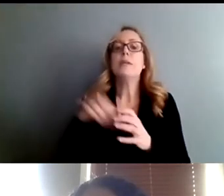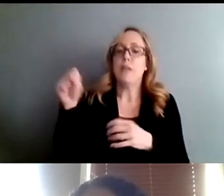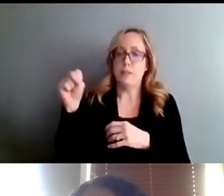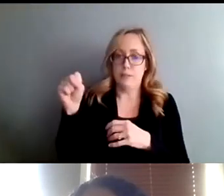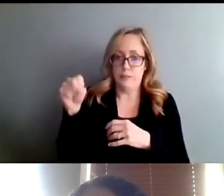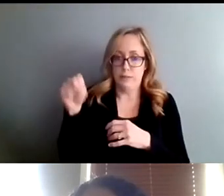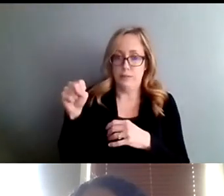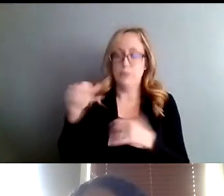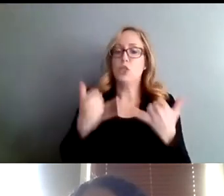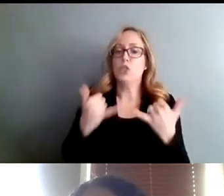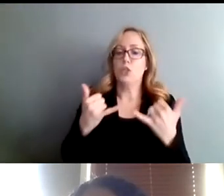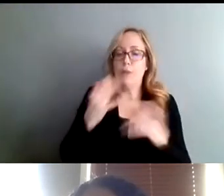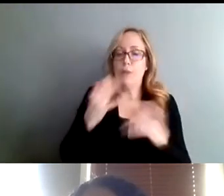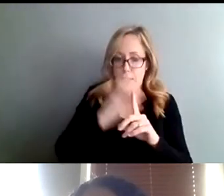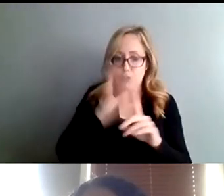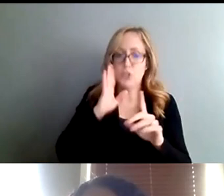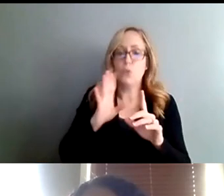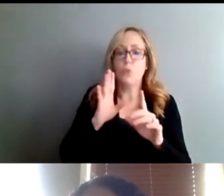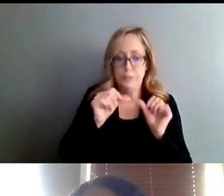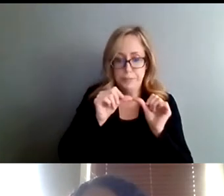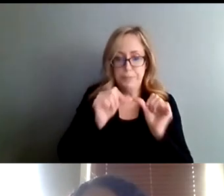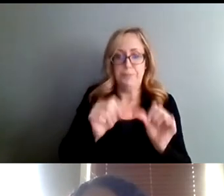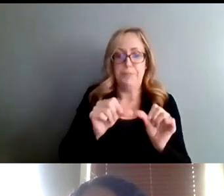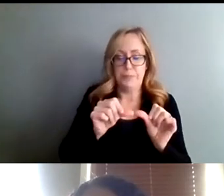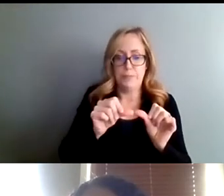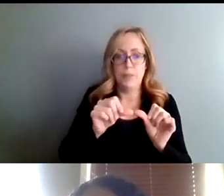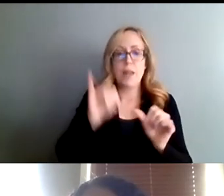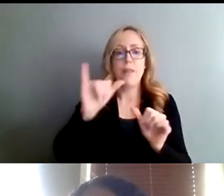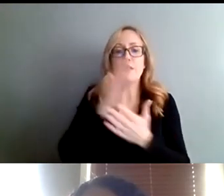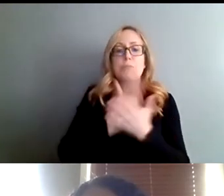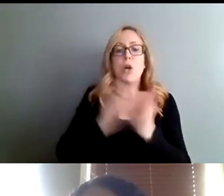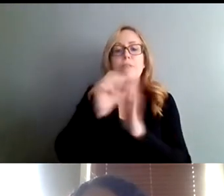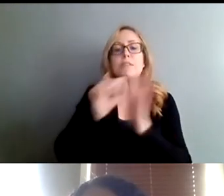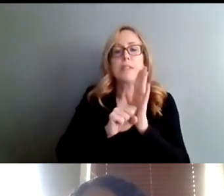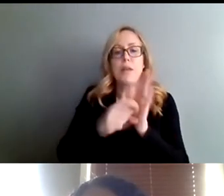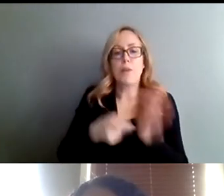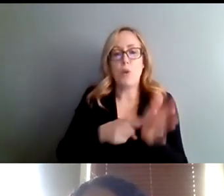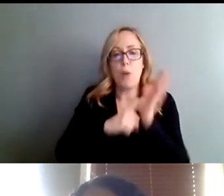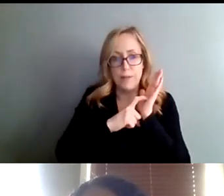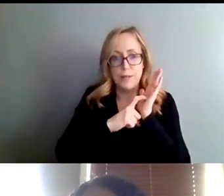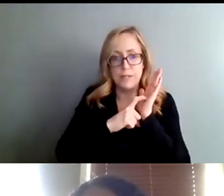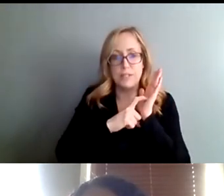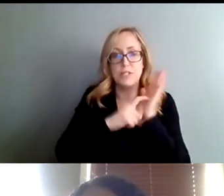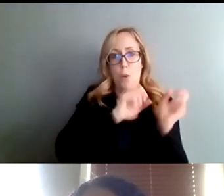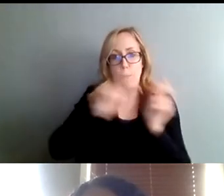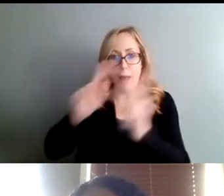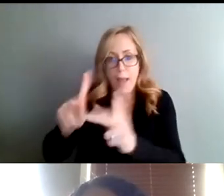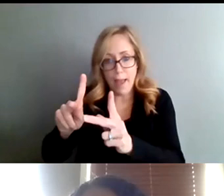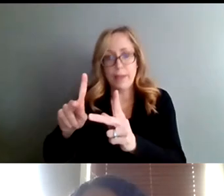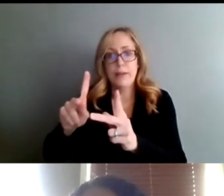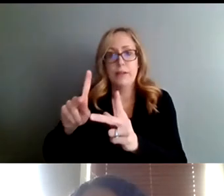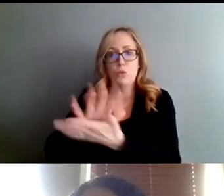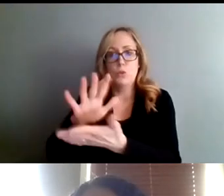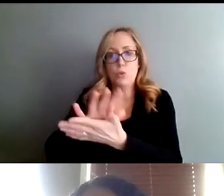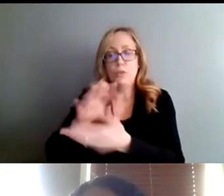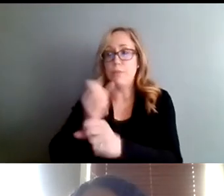school calendar will hold. That's part of the state's requirements for us to go back to in-person learning, is making sure that all of our days count